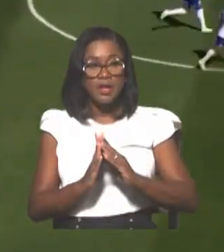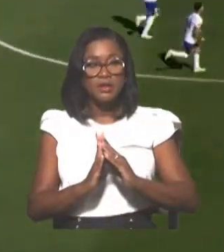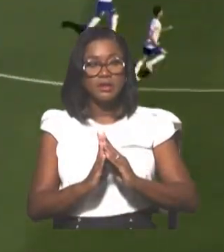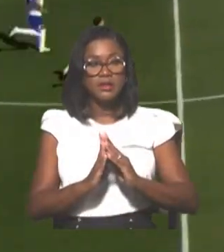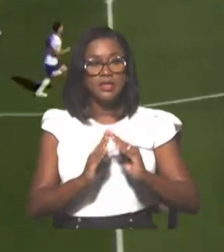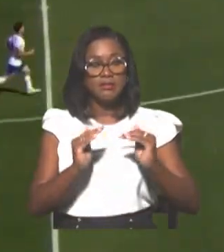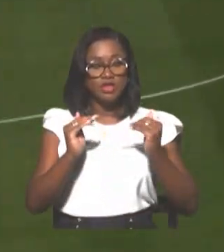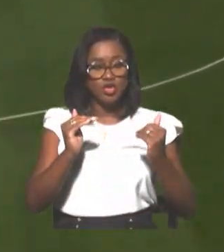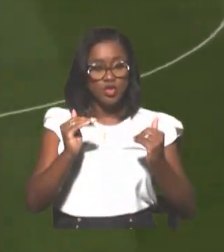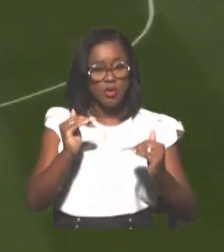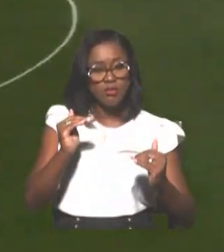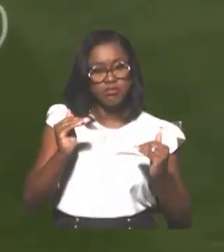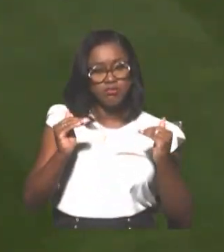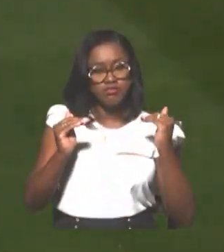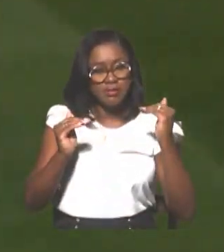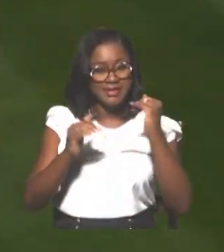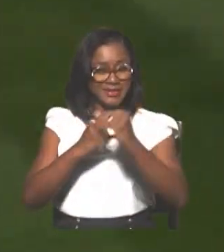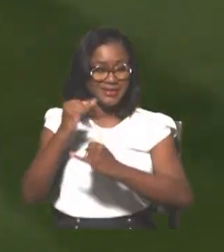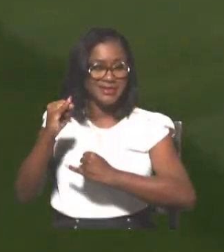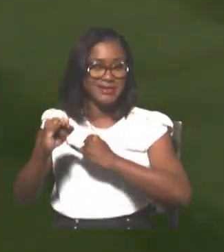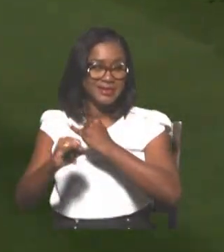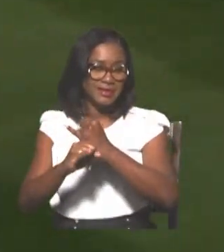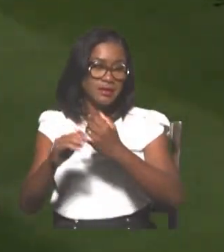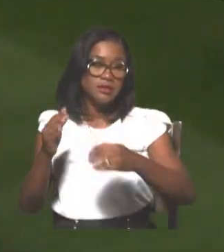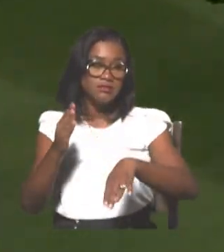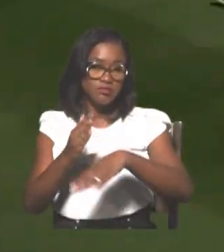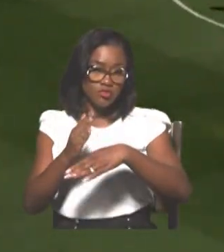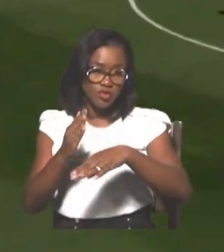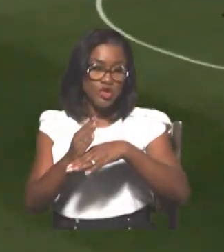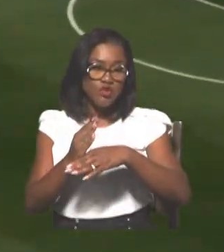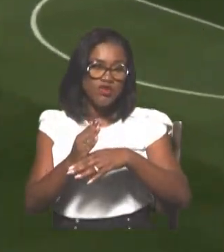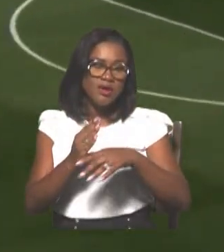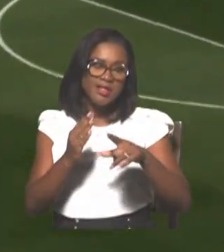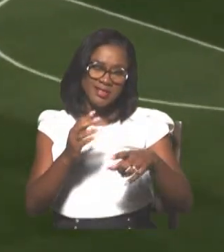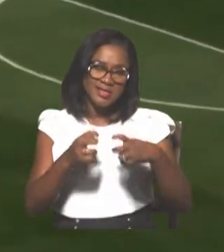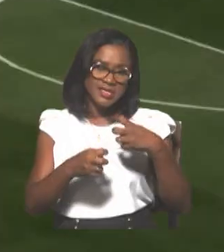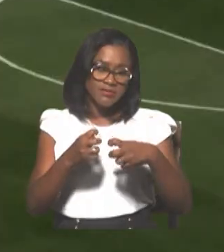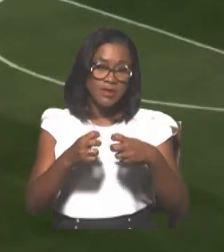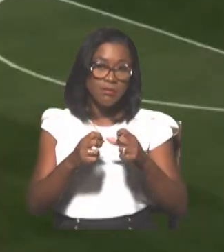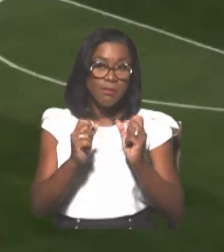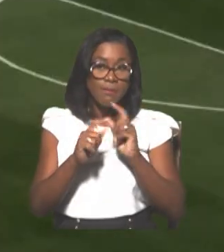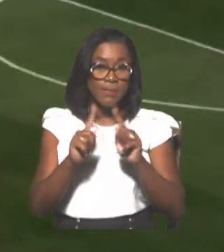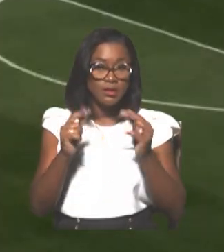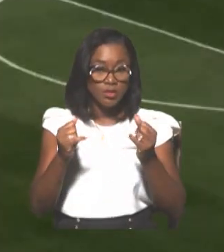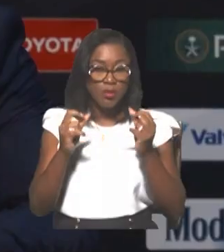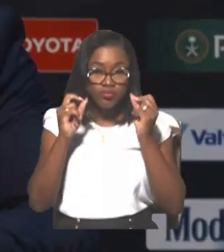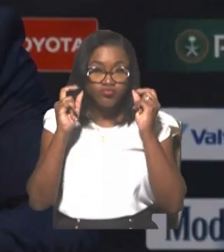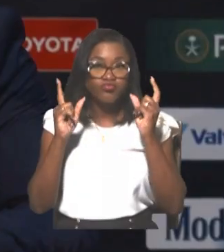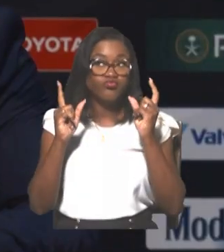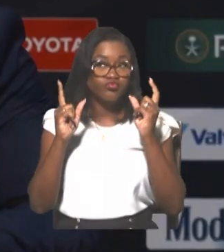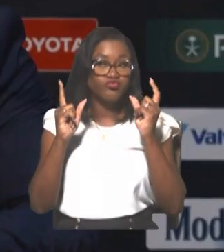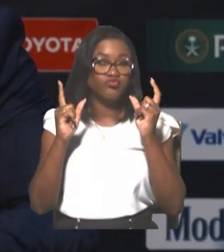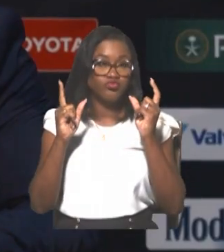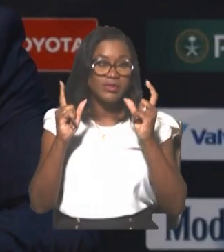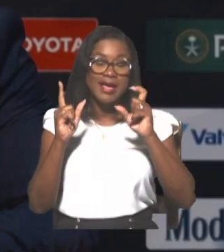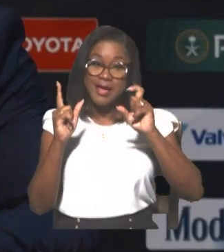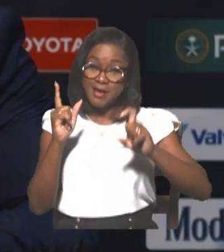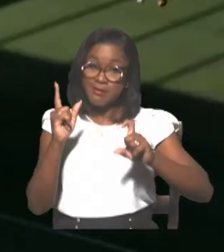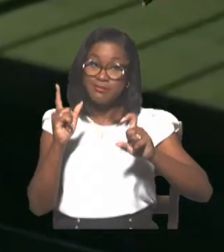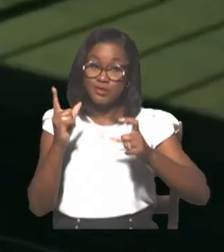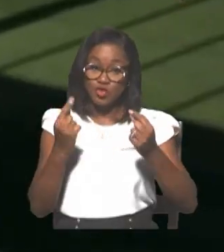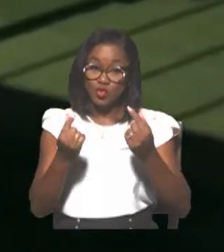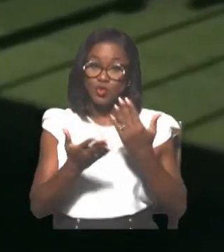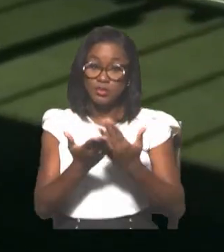from the level that they are to international football. This was an eye-opener for us, and realize that, you know, we got some work to be